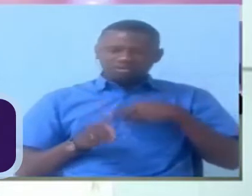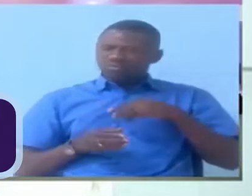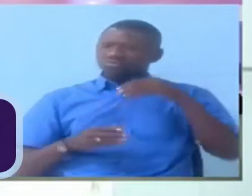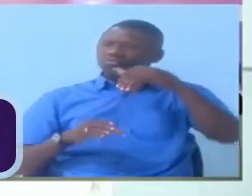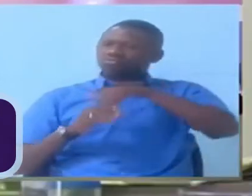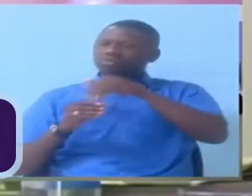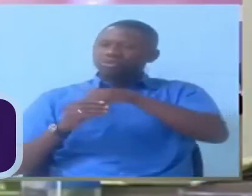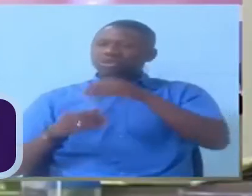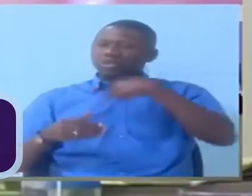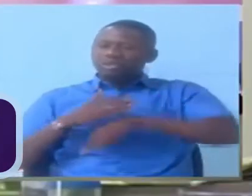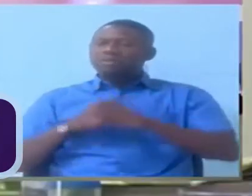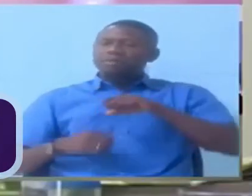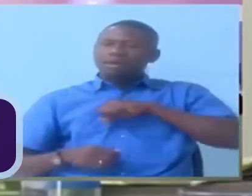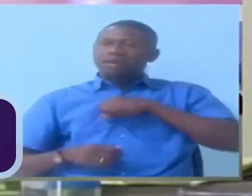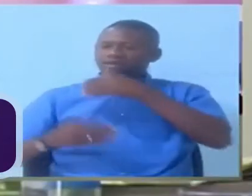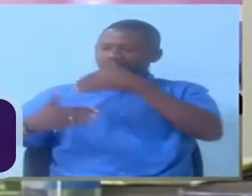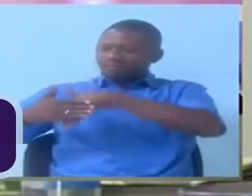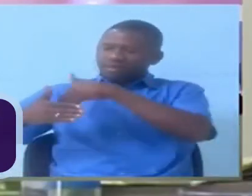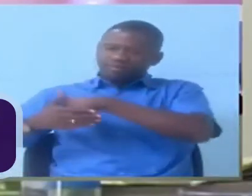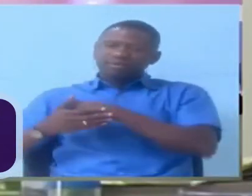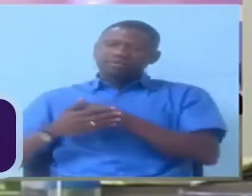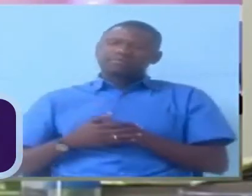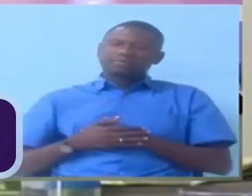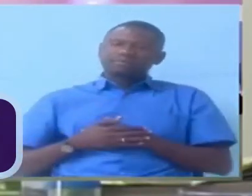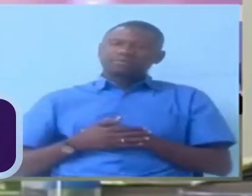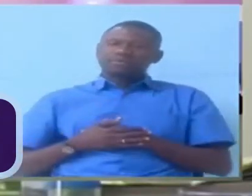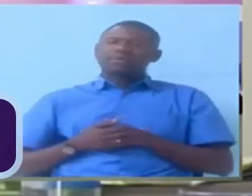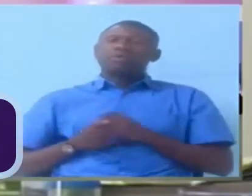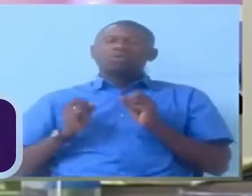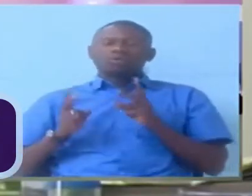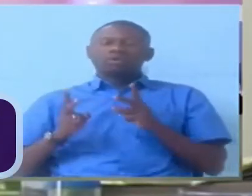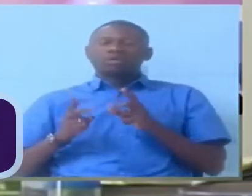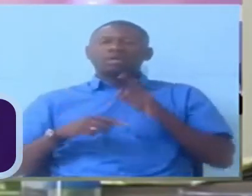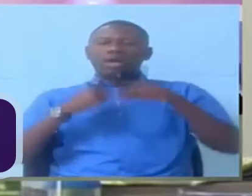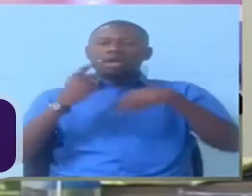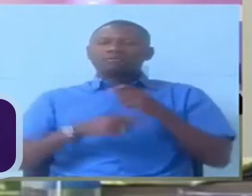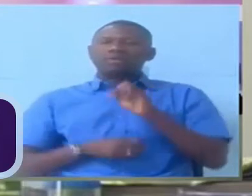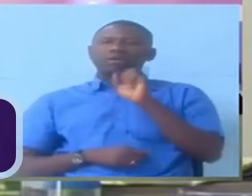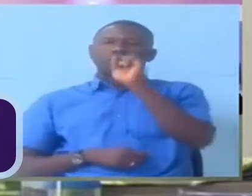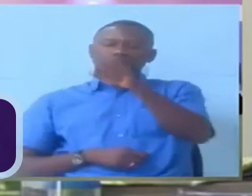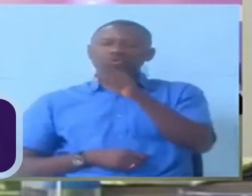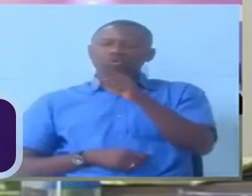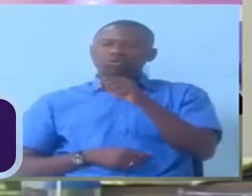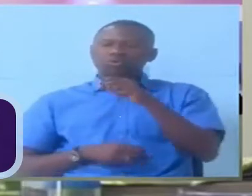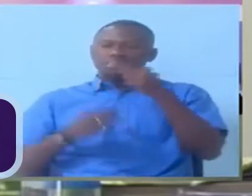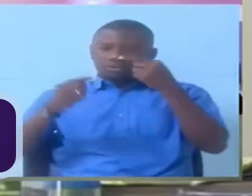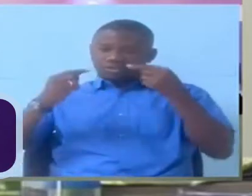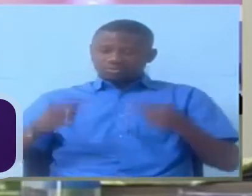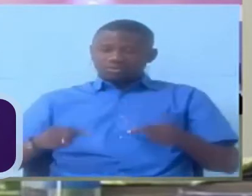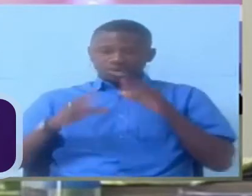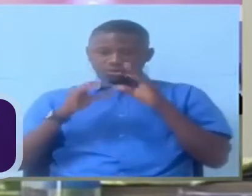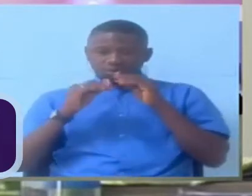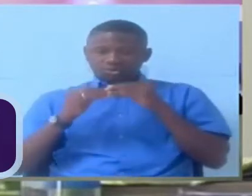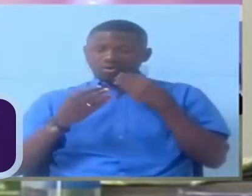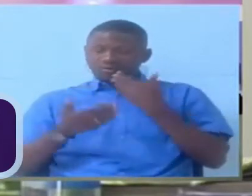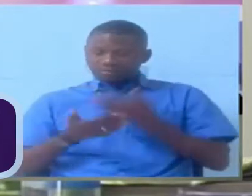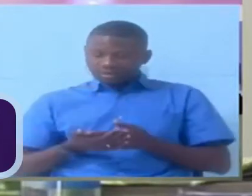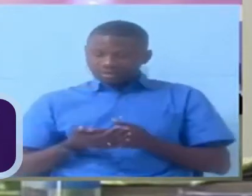the O level. Na secondary fort londi konti bo menke mangagne subject ko